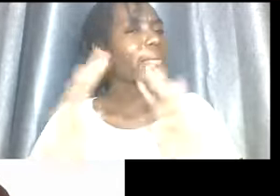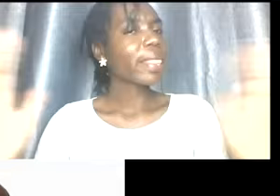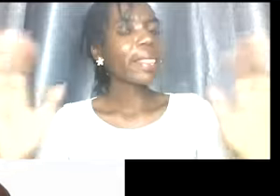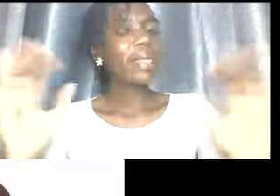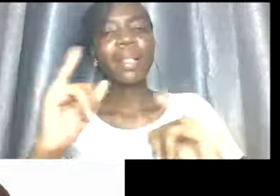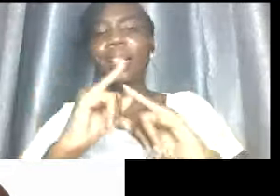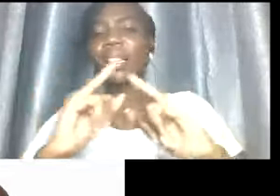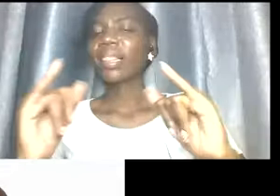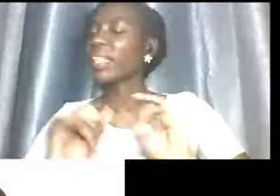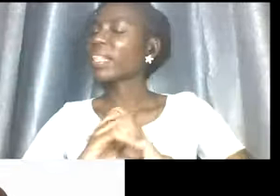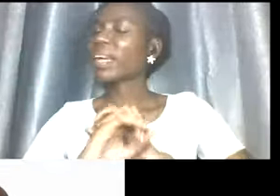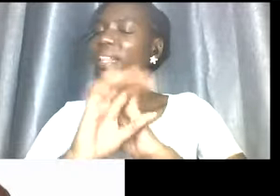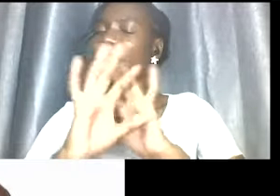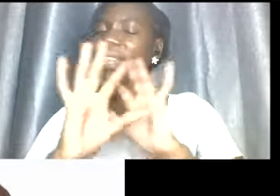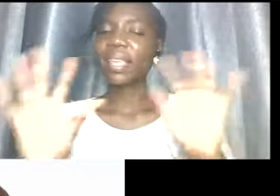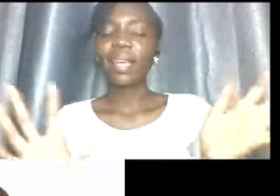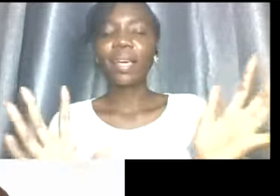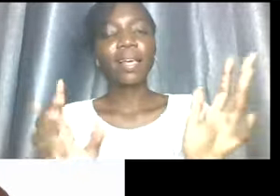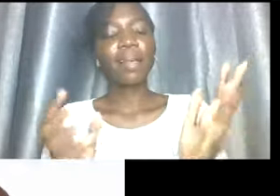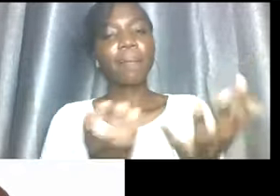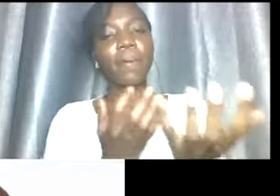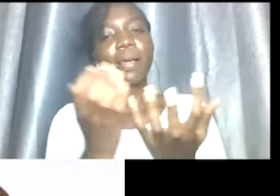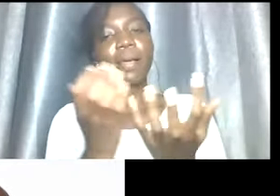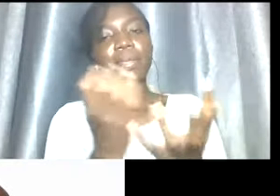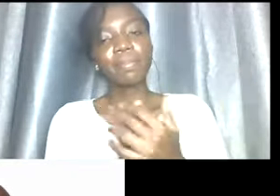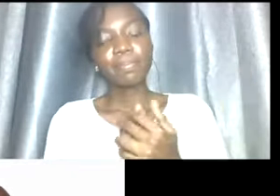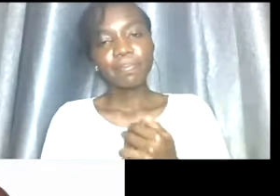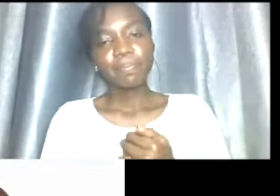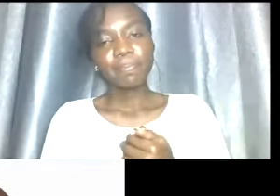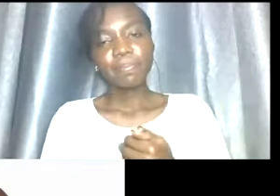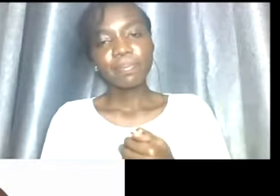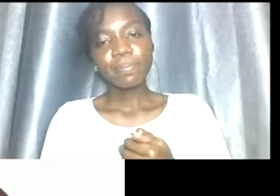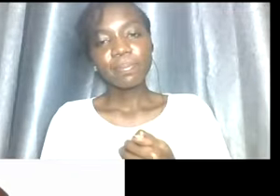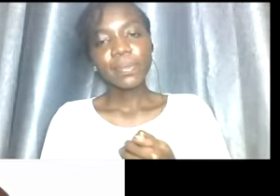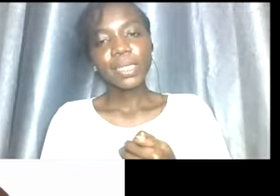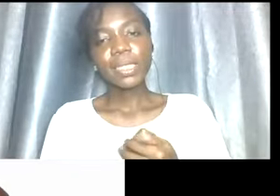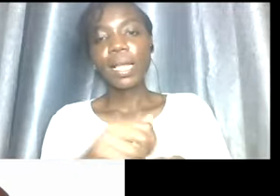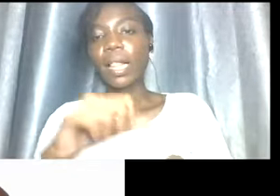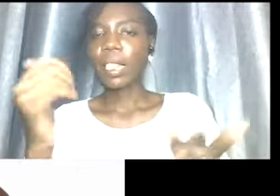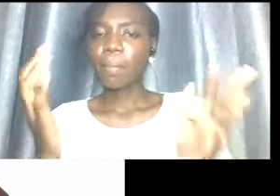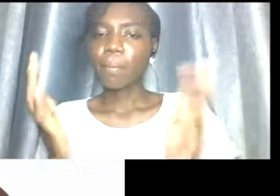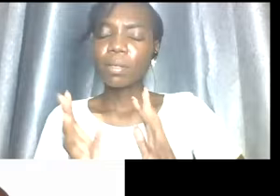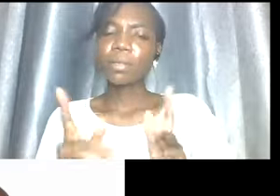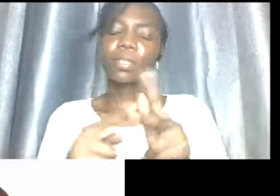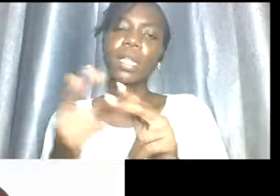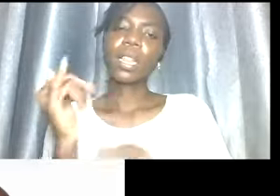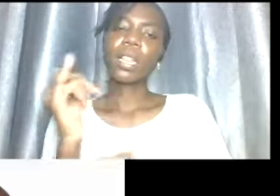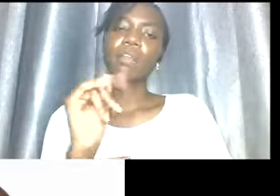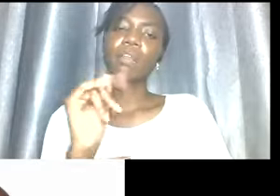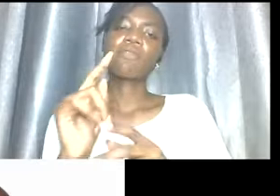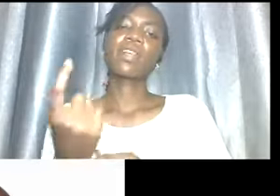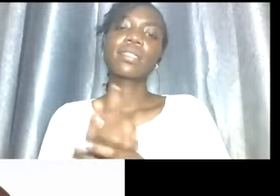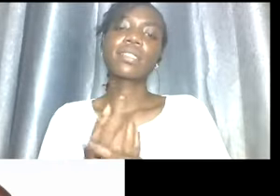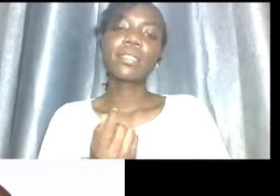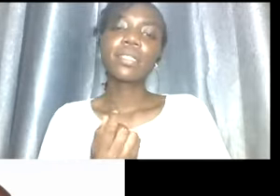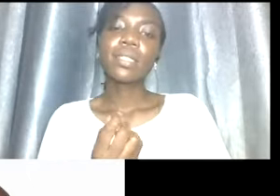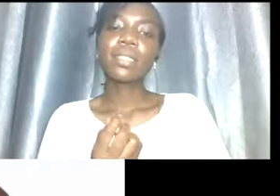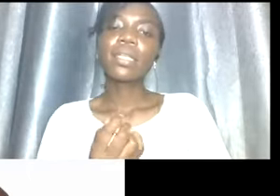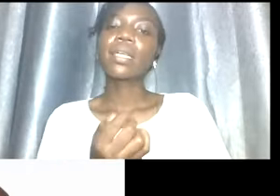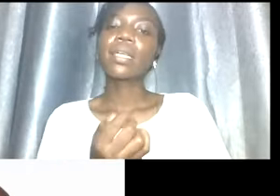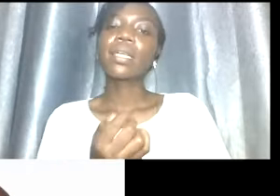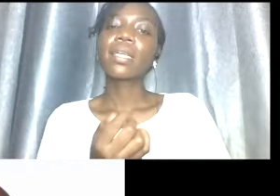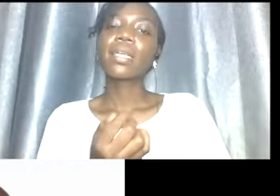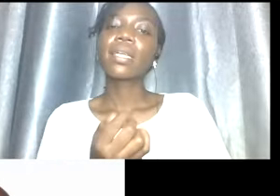in the brazier market. Someone had to start out first, and others come